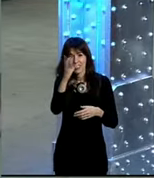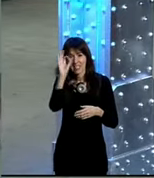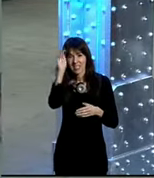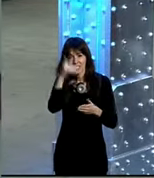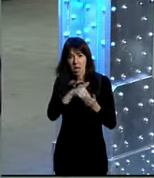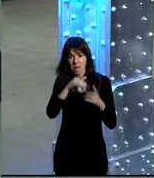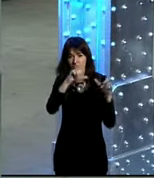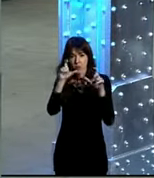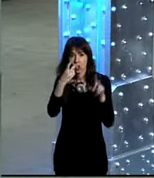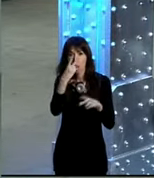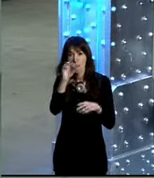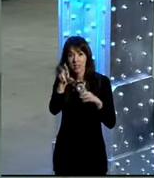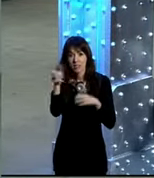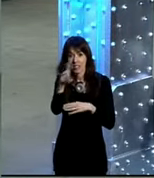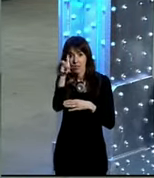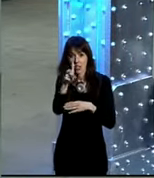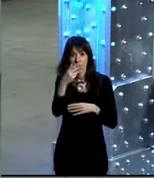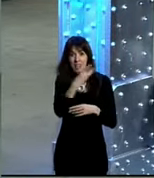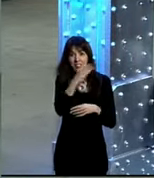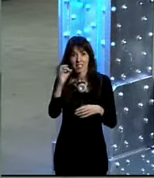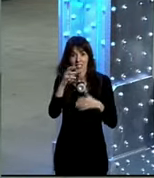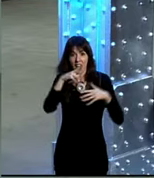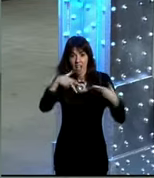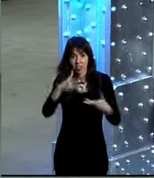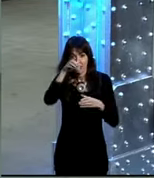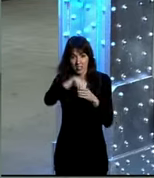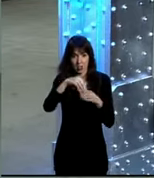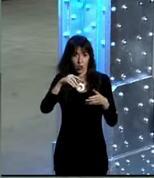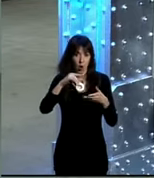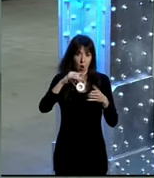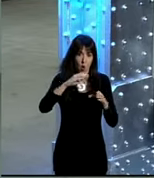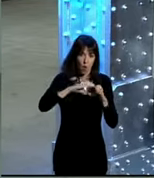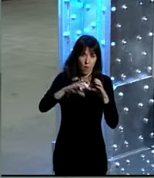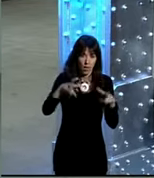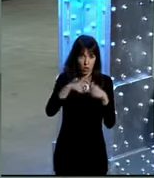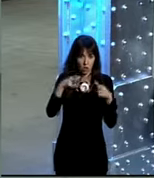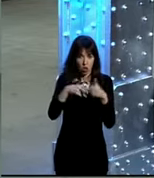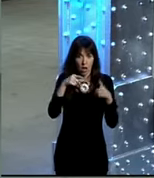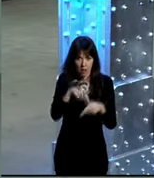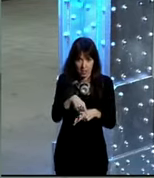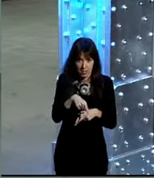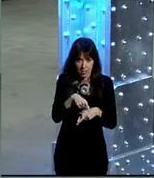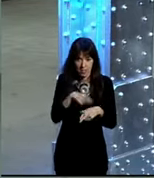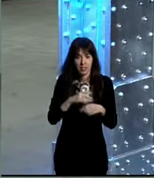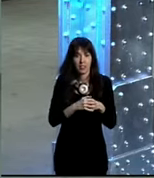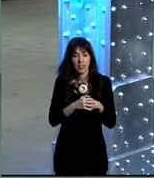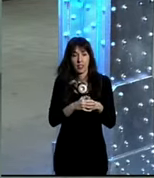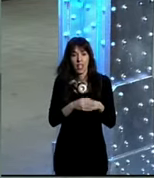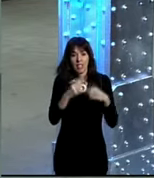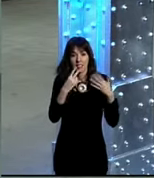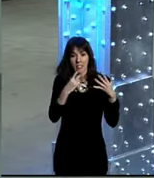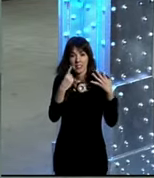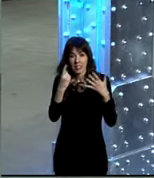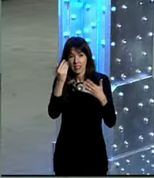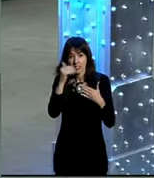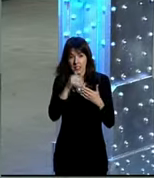wrote all the scripts, and then we had a very thorough social media strategy as well. 76,000 views on YouTube is not much during those 10